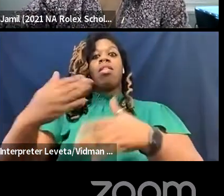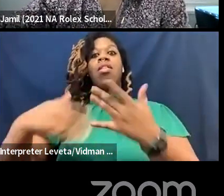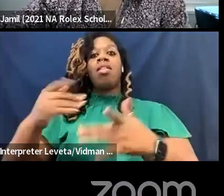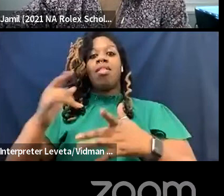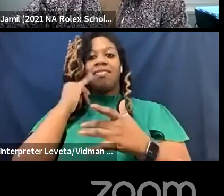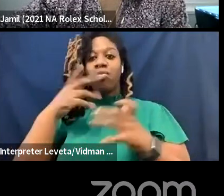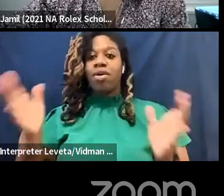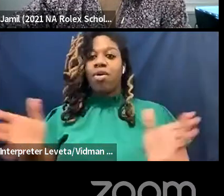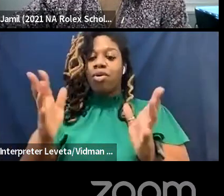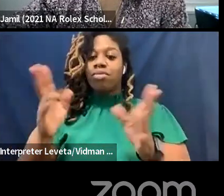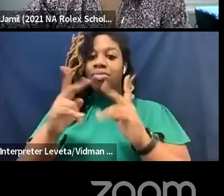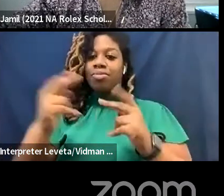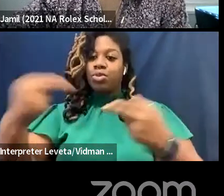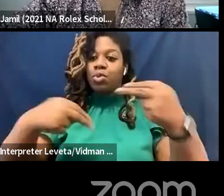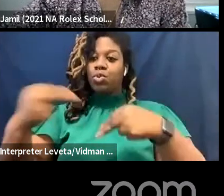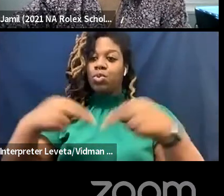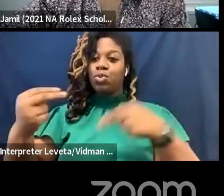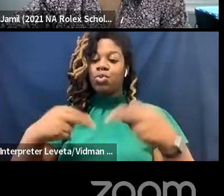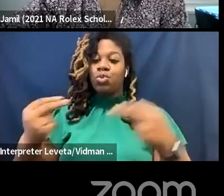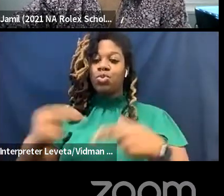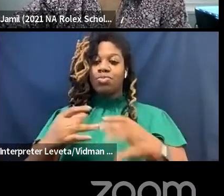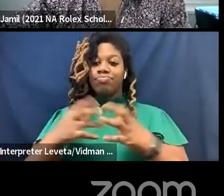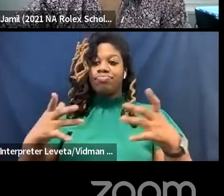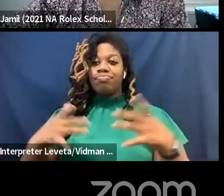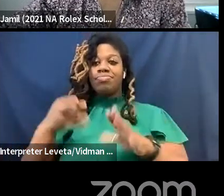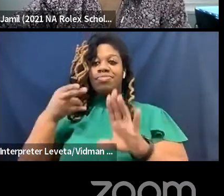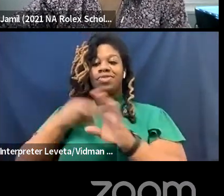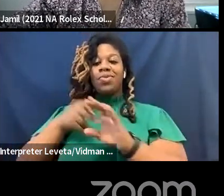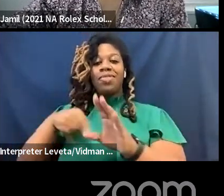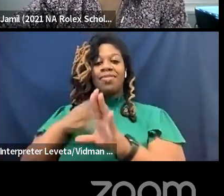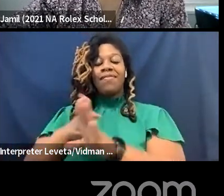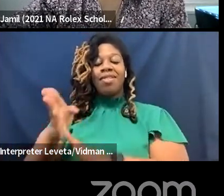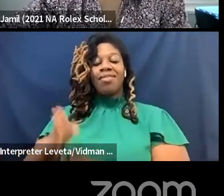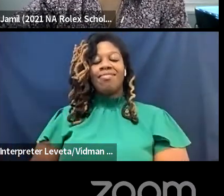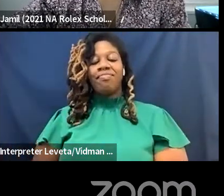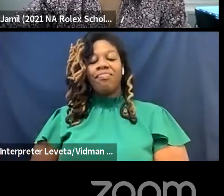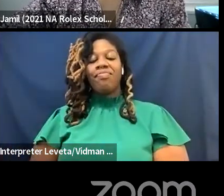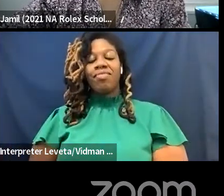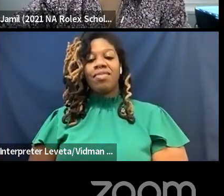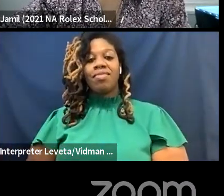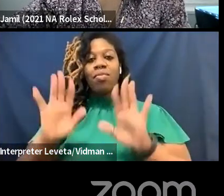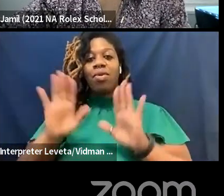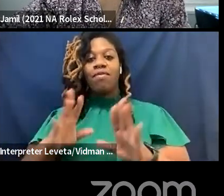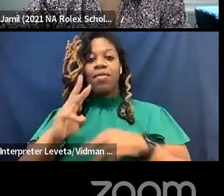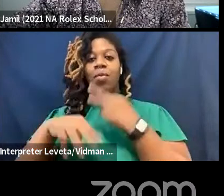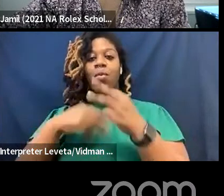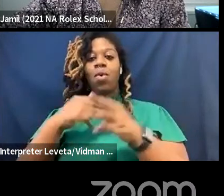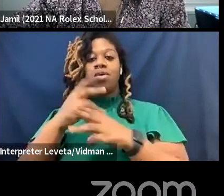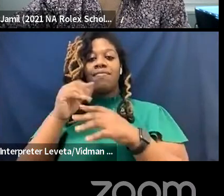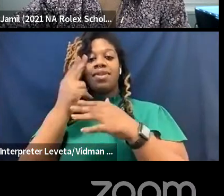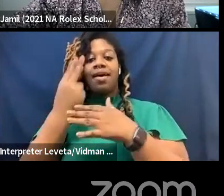this great field, in this great world of diving, I should say.